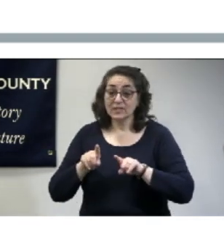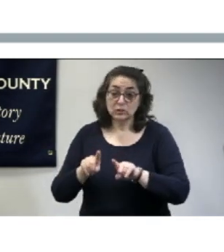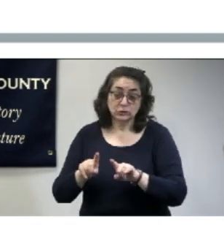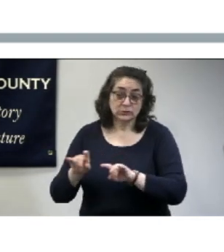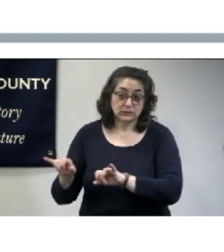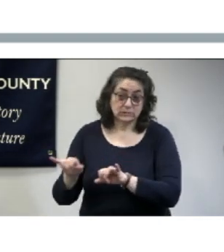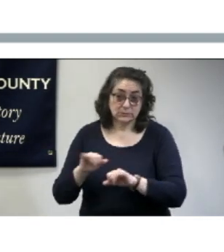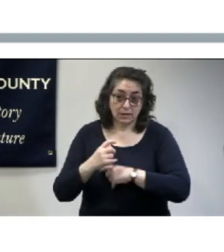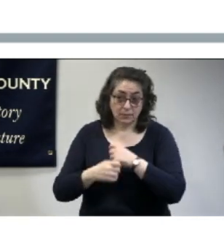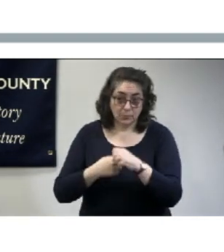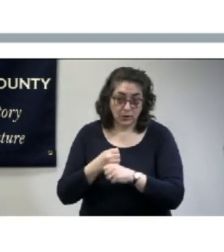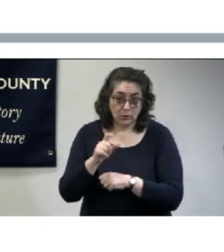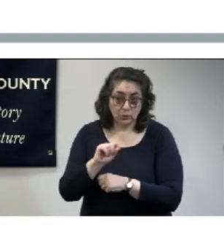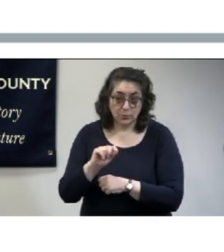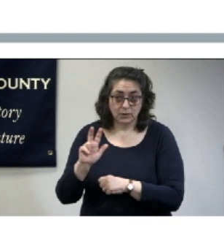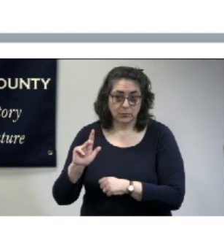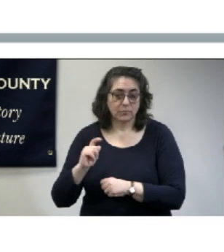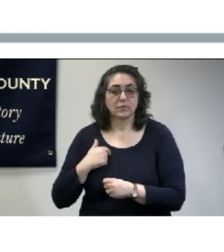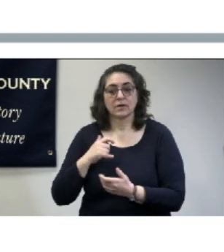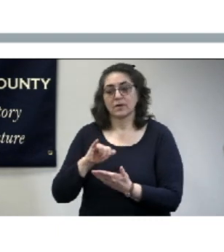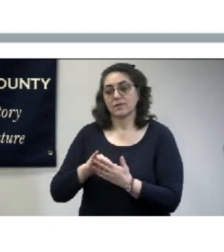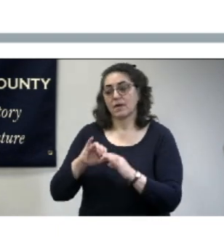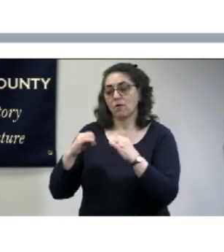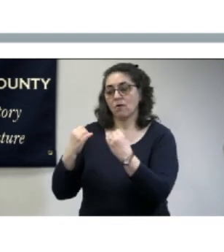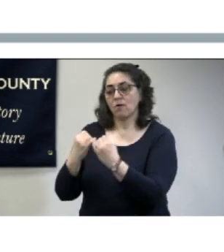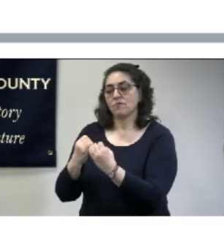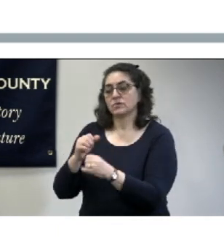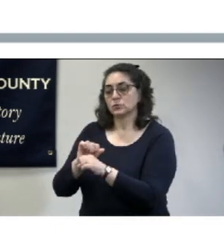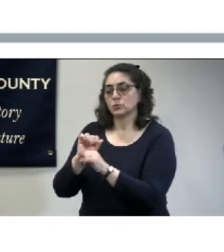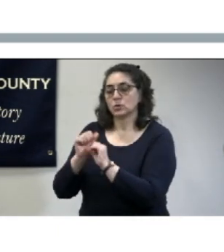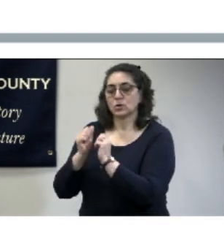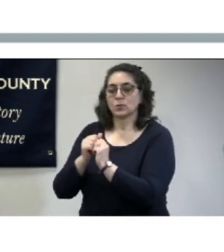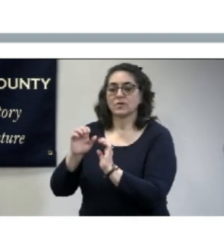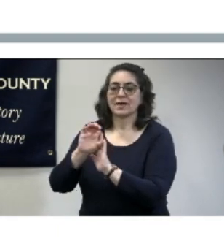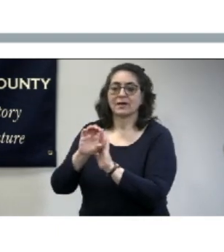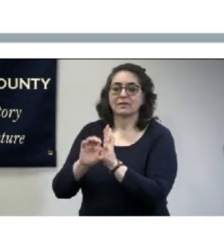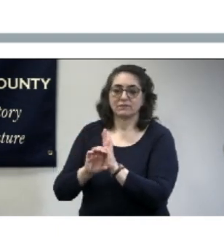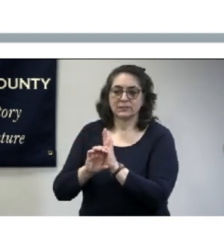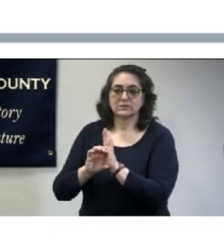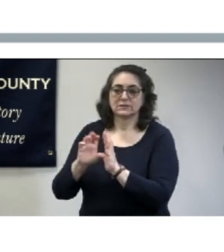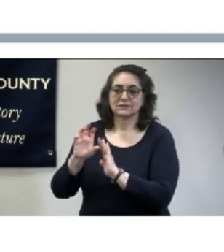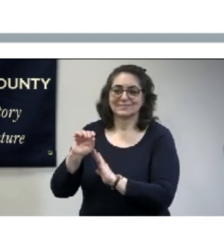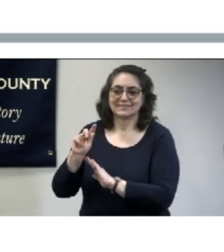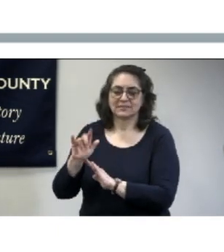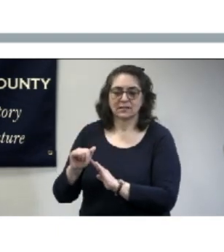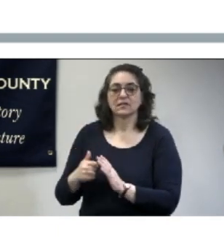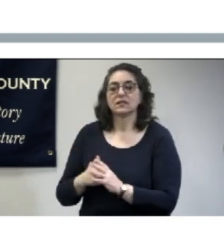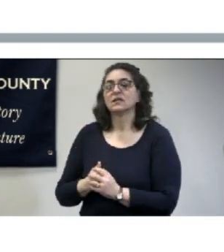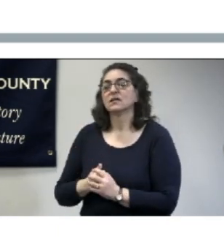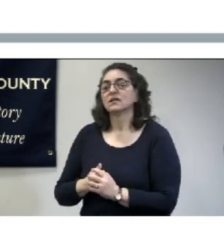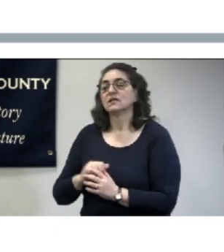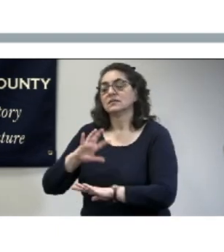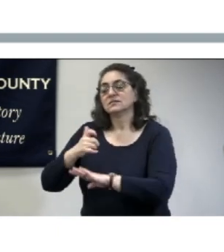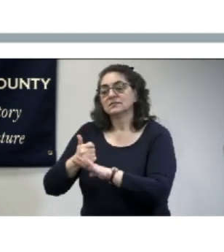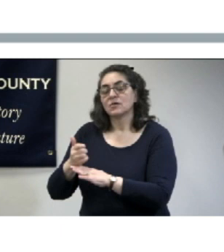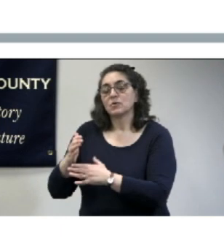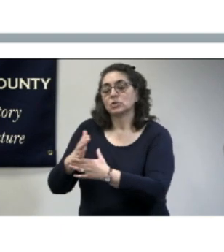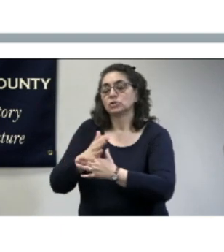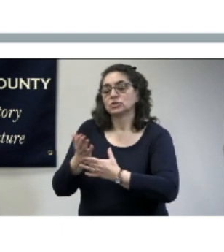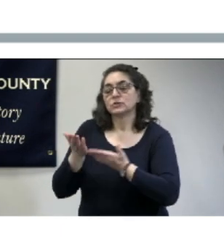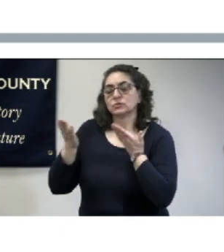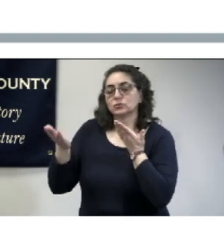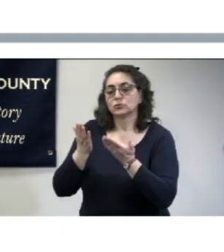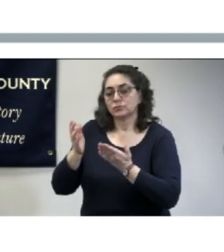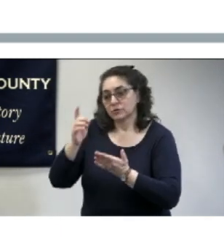2023, the office worked with Clifton, City of Clifton, and created a shared services agreement so we